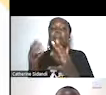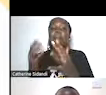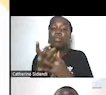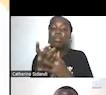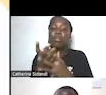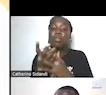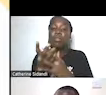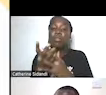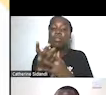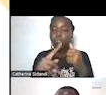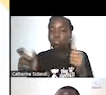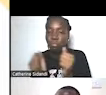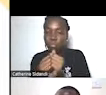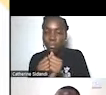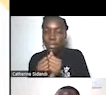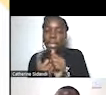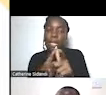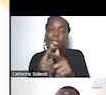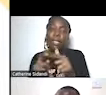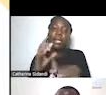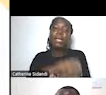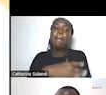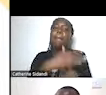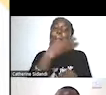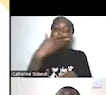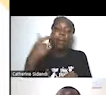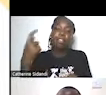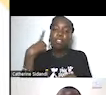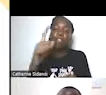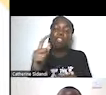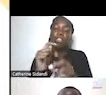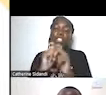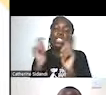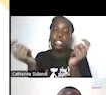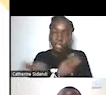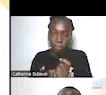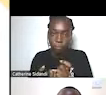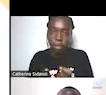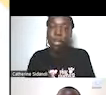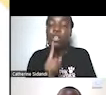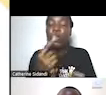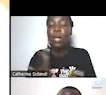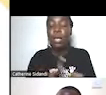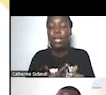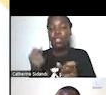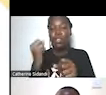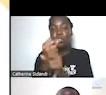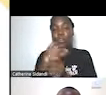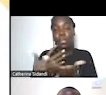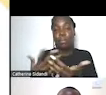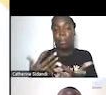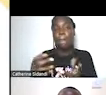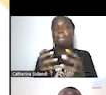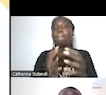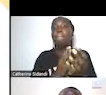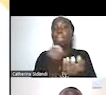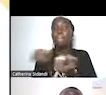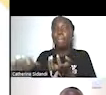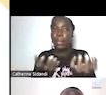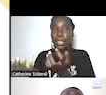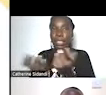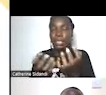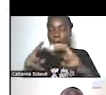one, they'll not get best of my team. So that's how we also just use it, business analytics, just to look at it and bring up what